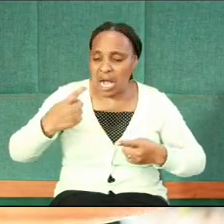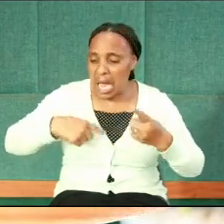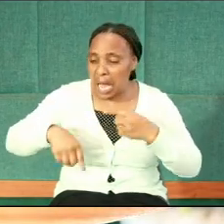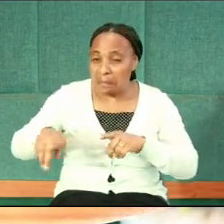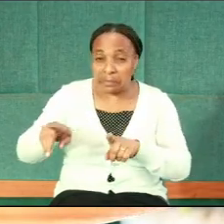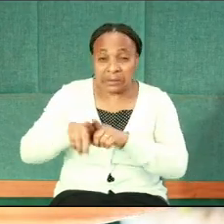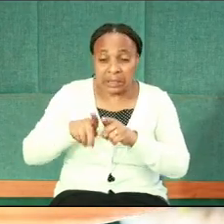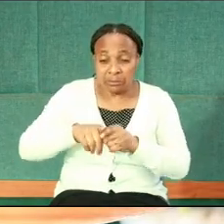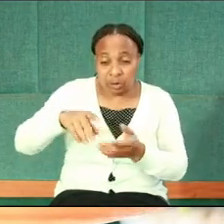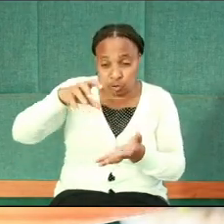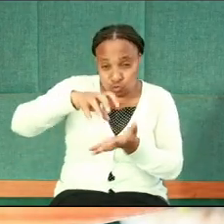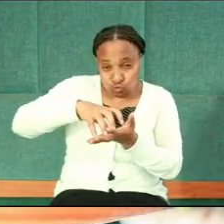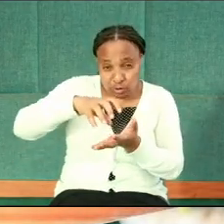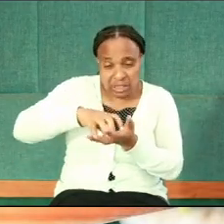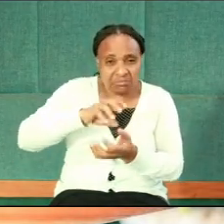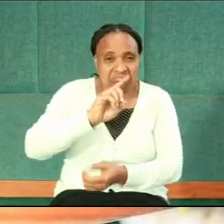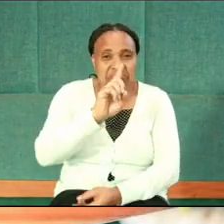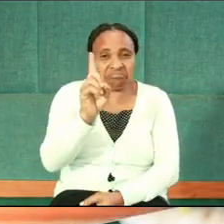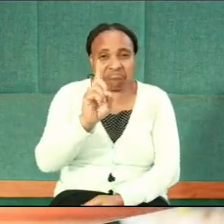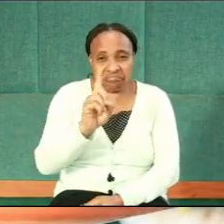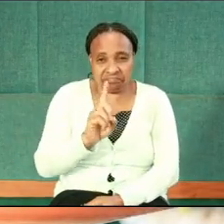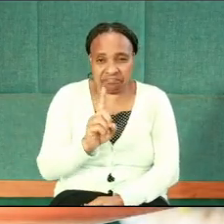same social status.